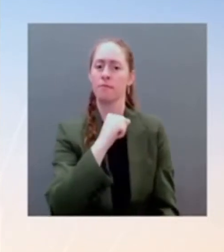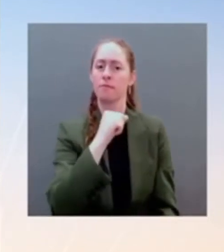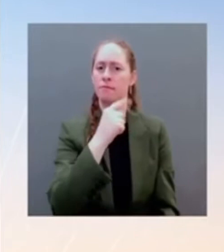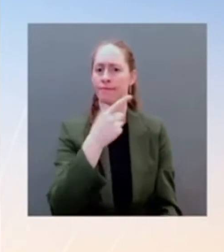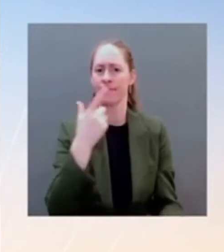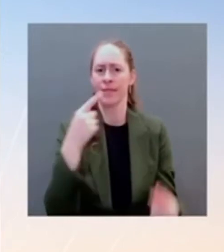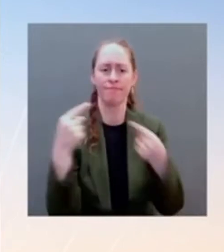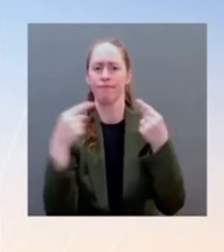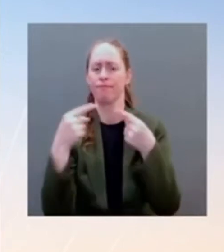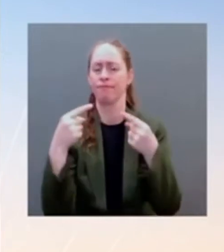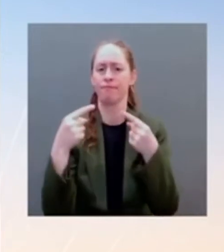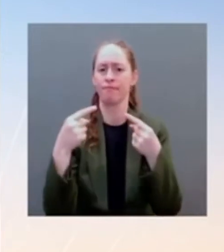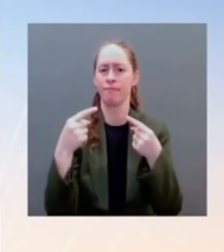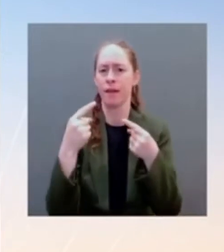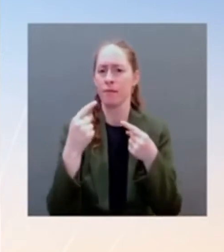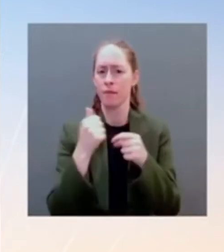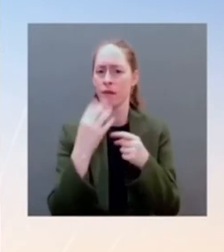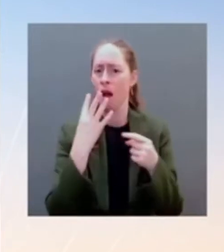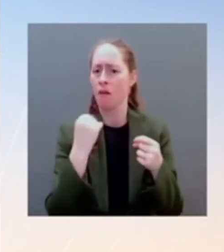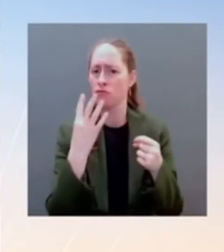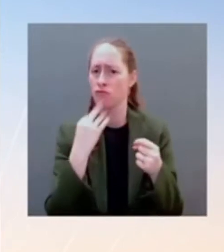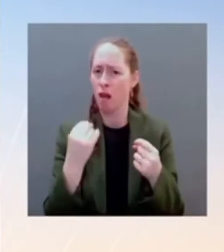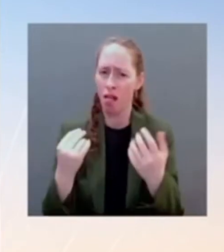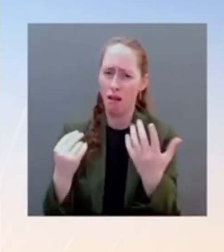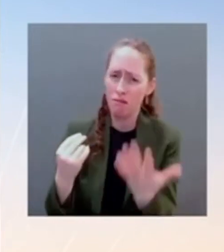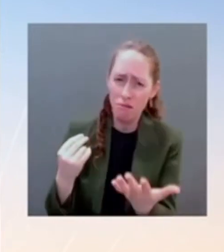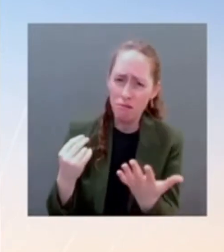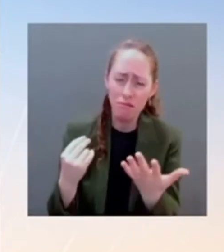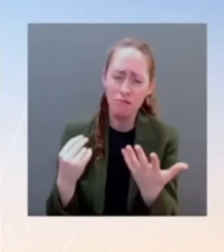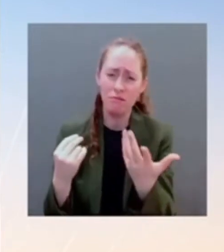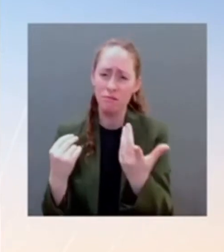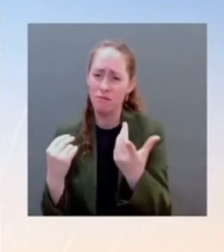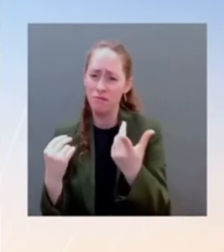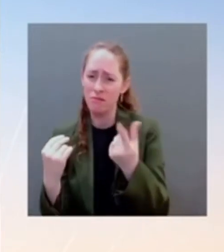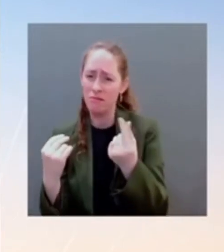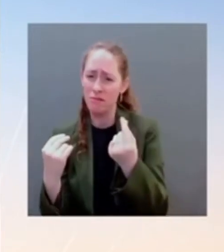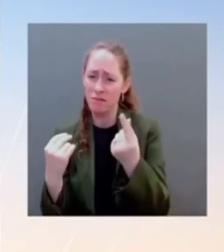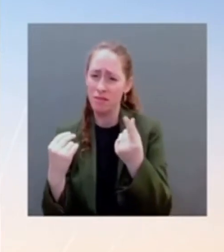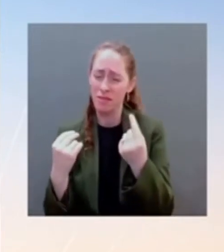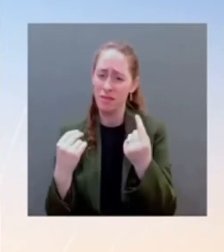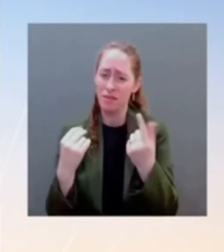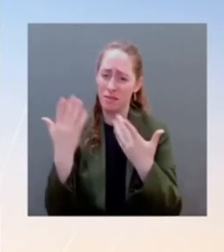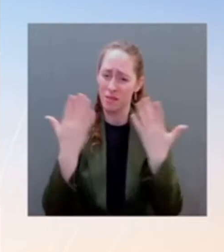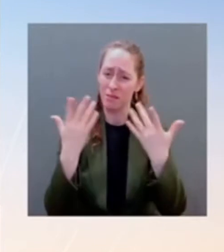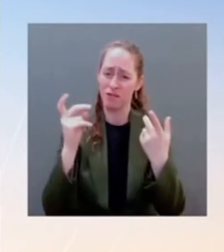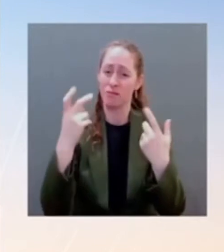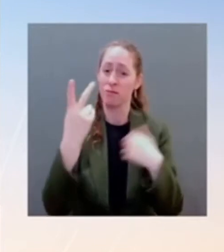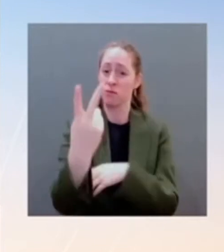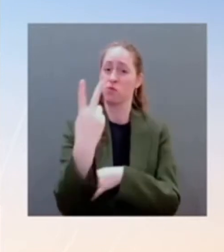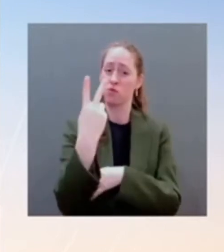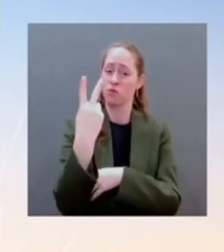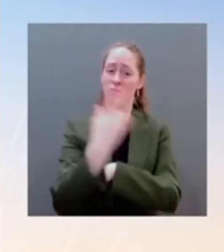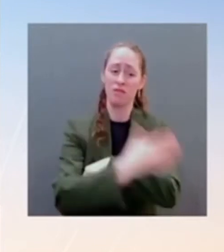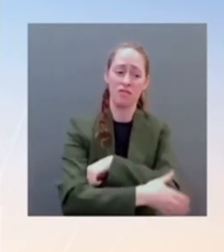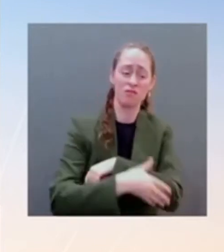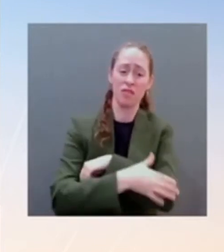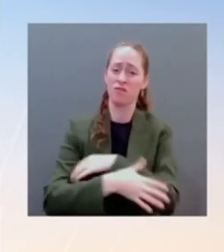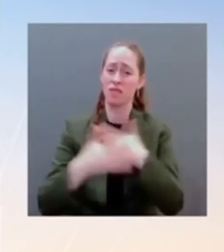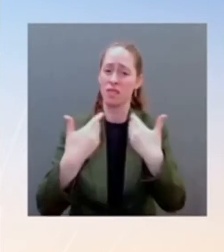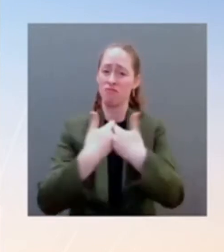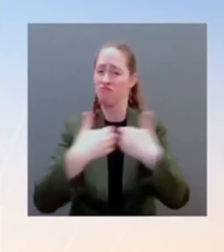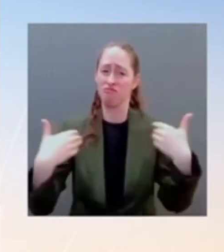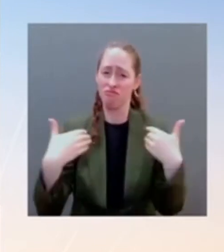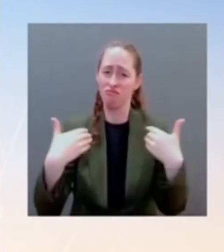two-state solution dividing Israel, or stopping the welfare payments sent to the Palestinian Authority, who use the money for